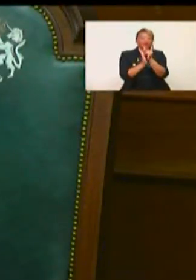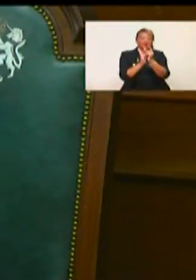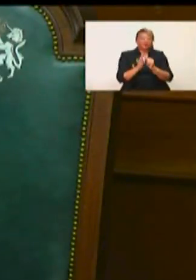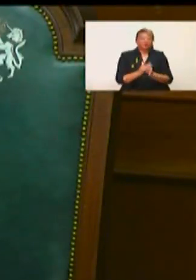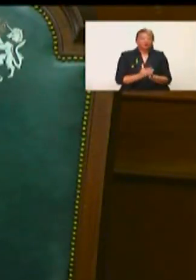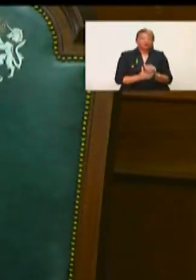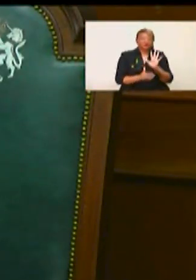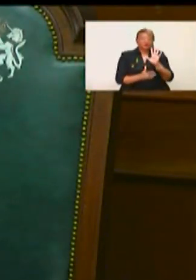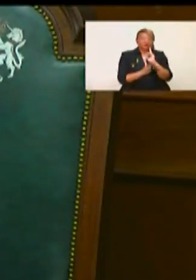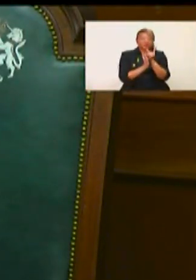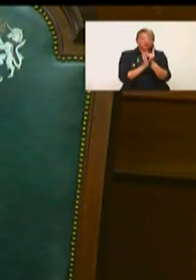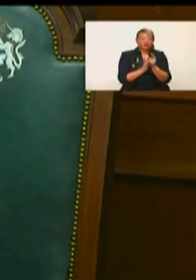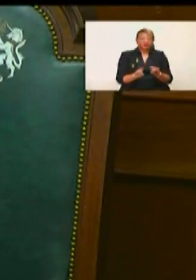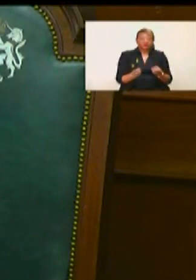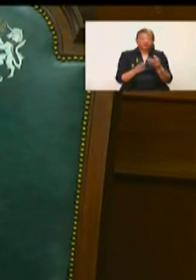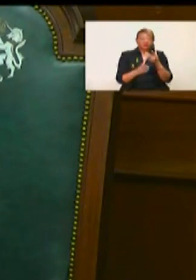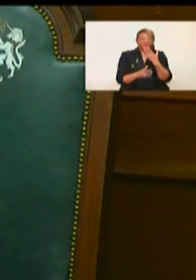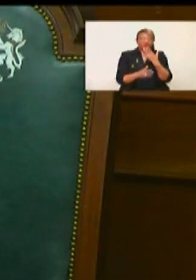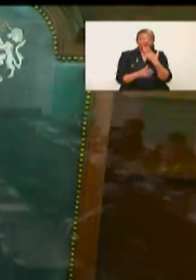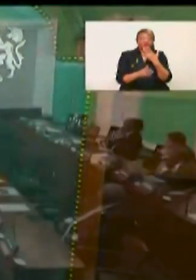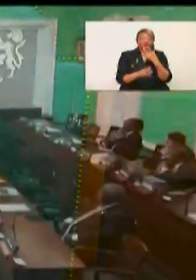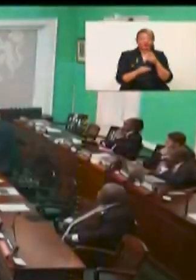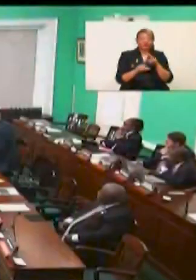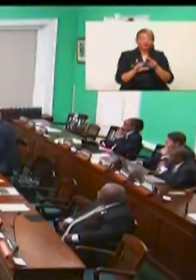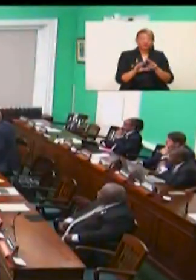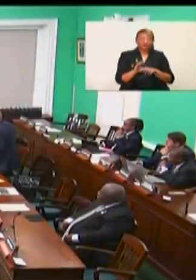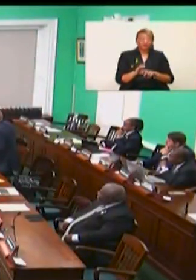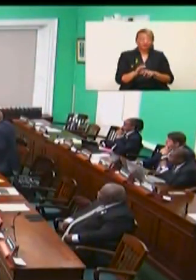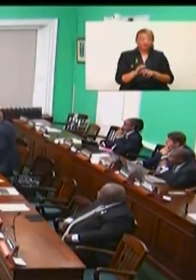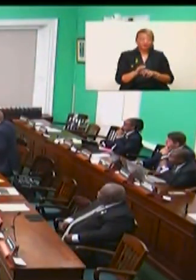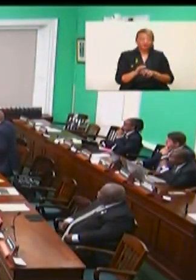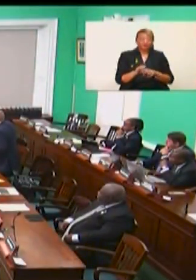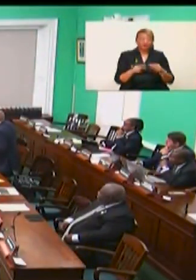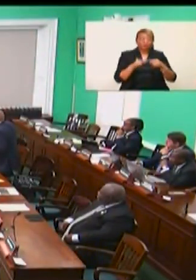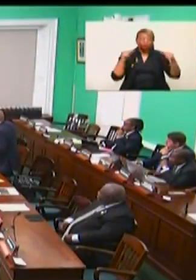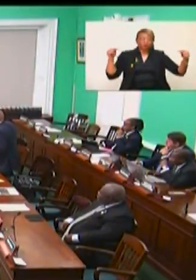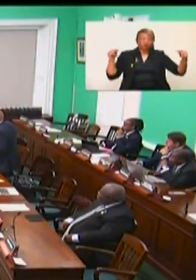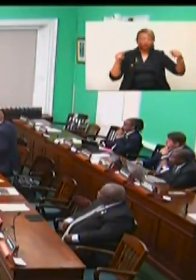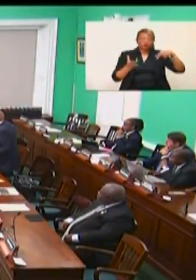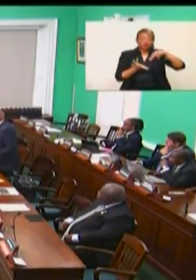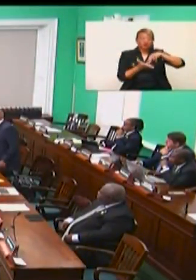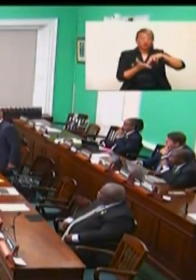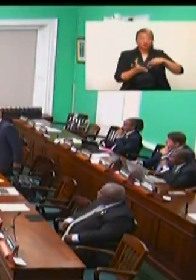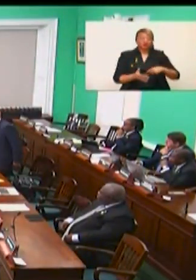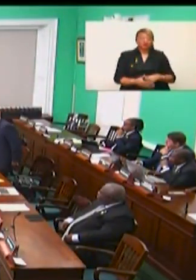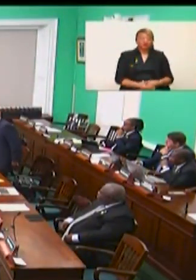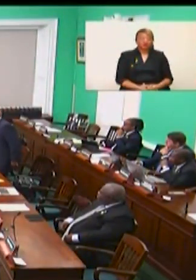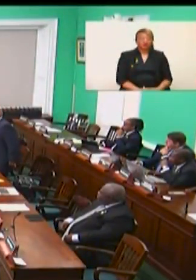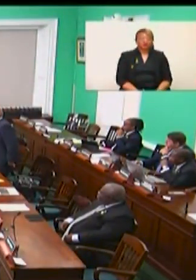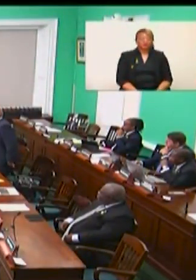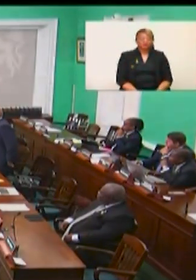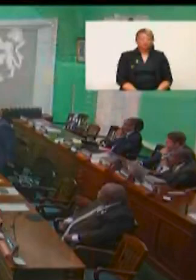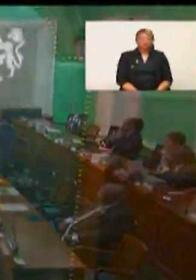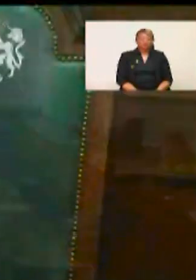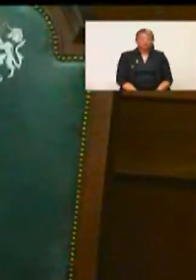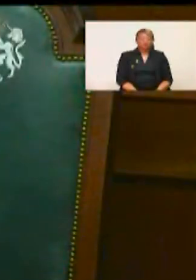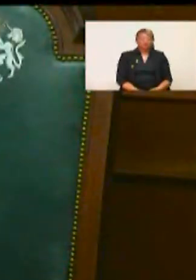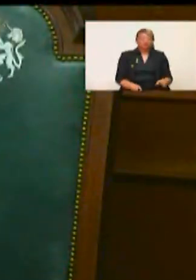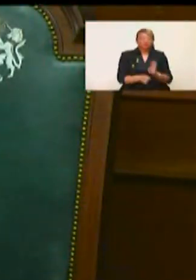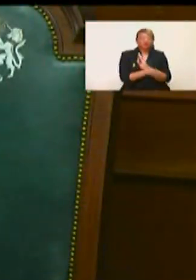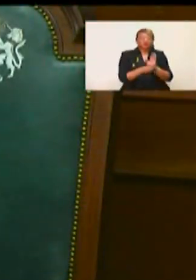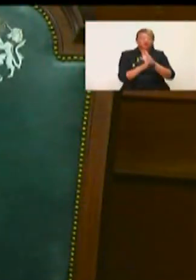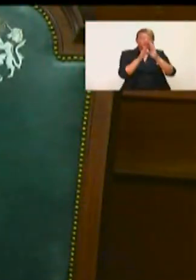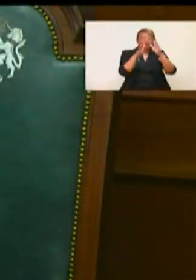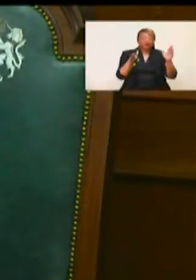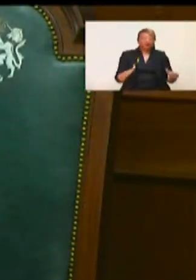5 minutes. As many as are in favor will remain seated. Those opposed will stand. The motion is carried. The business of the